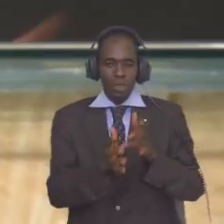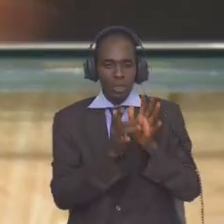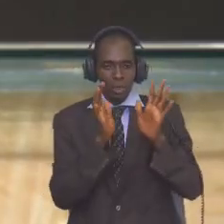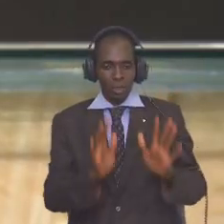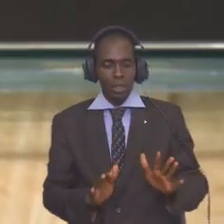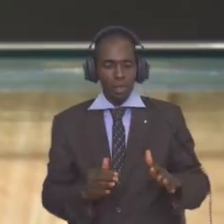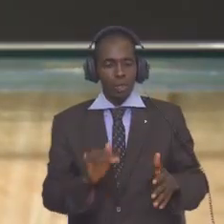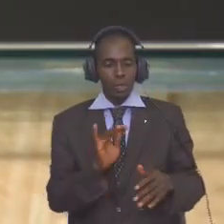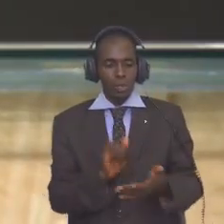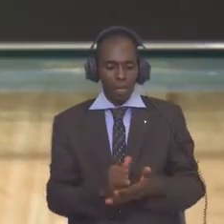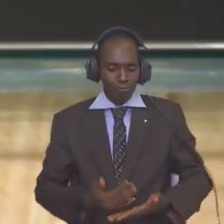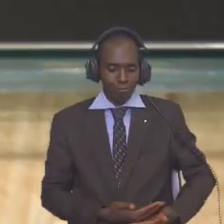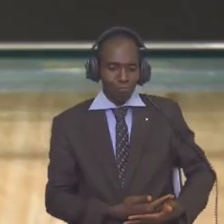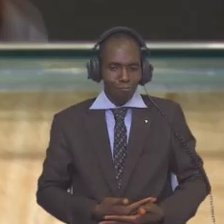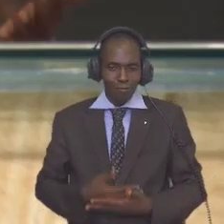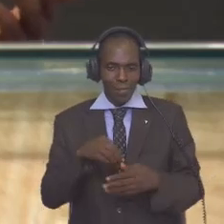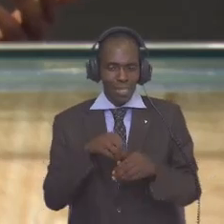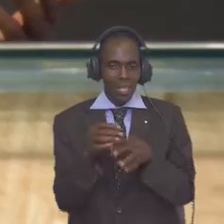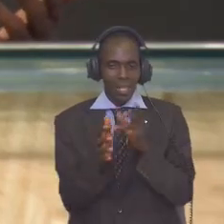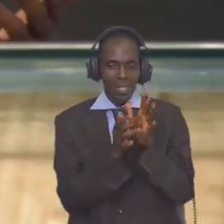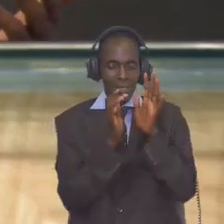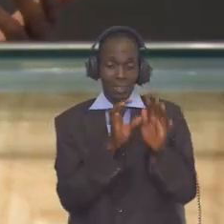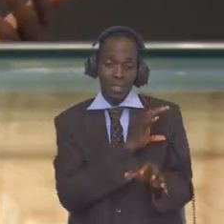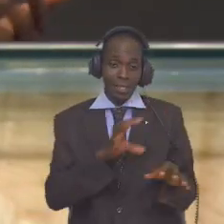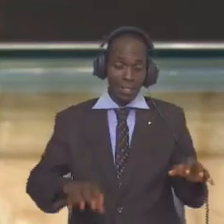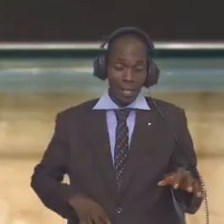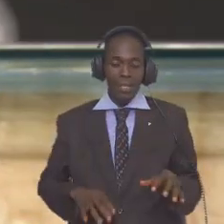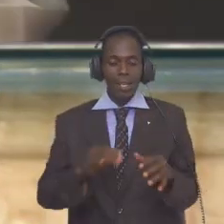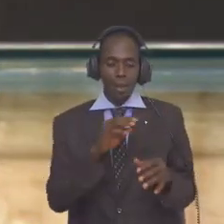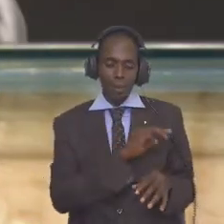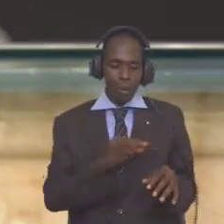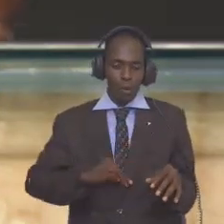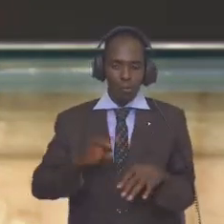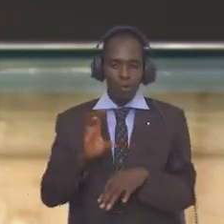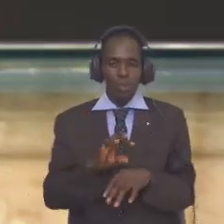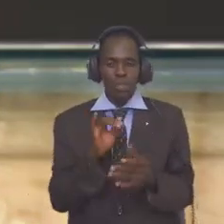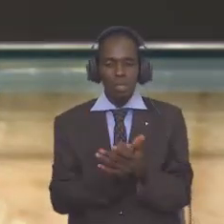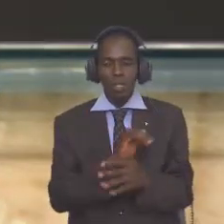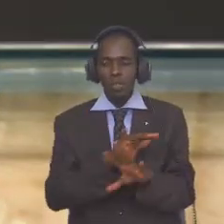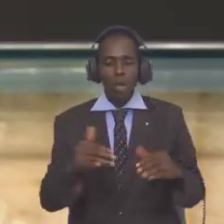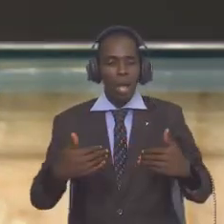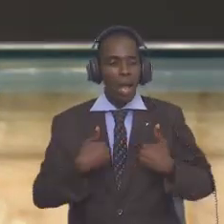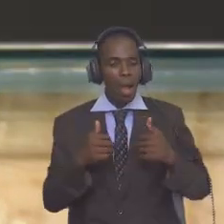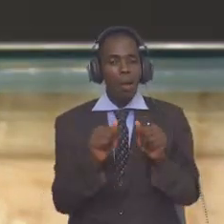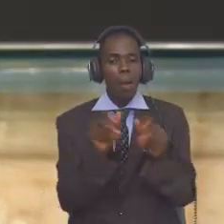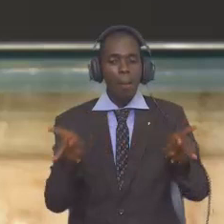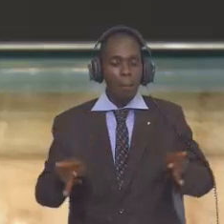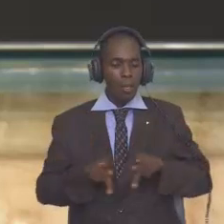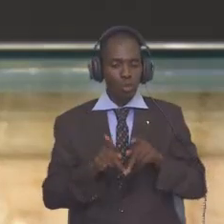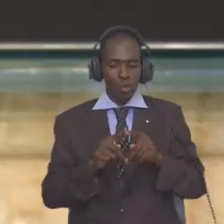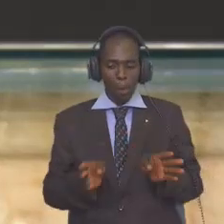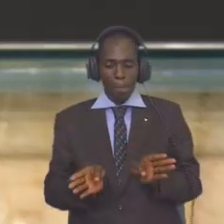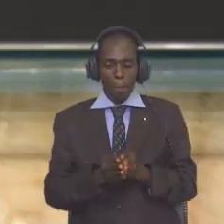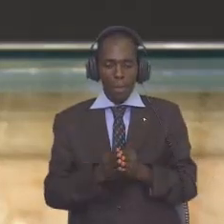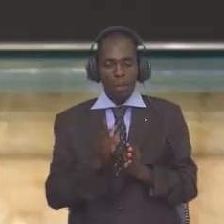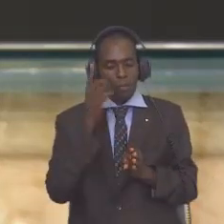those babes in Christ, and those members of the church that do not have a place to gather for the minister, for